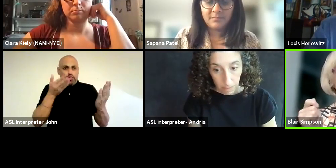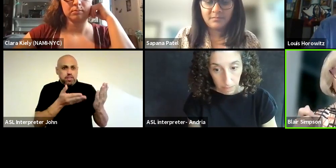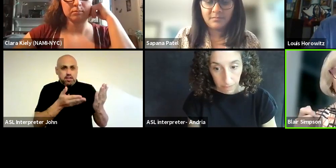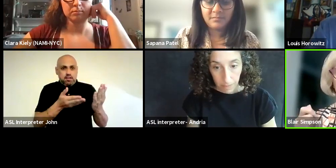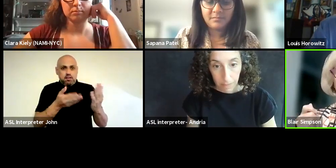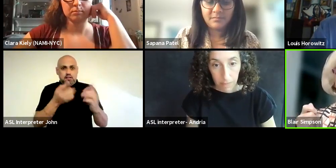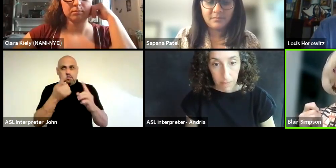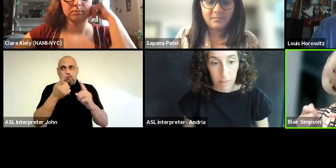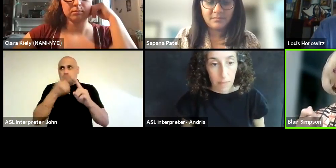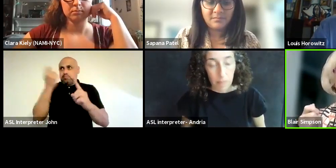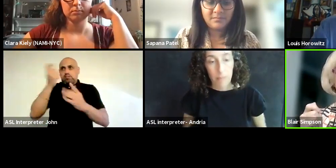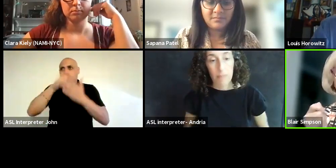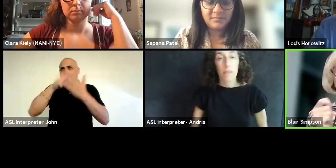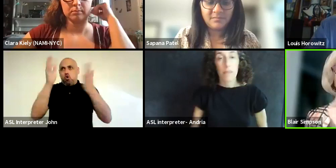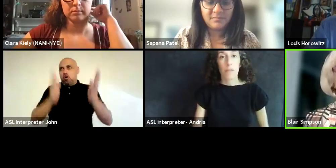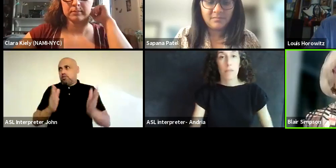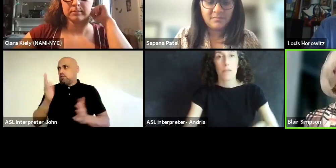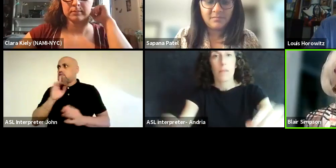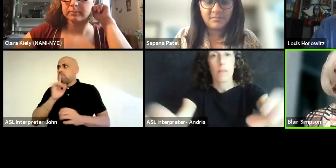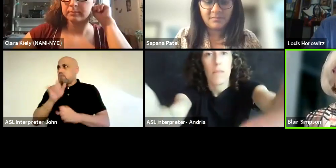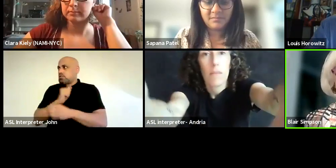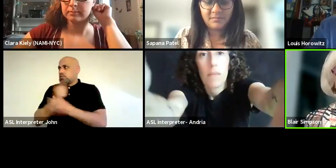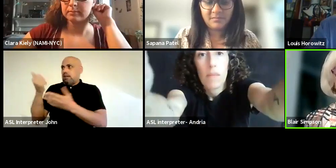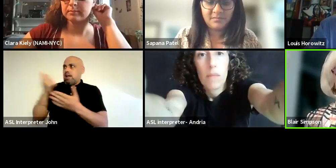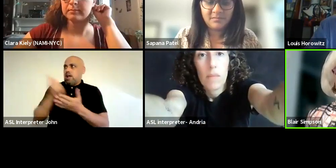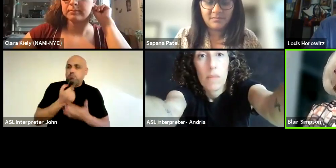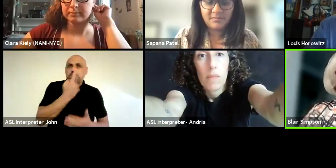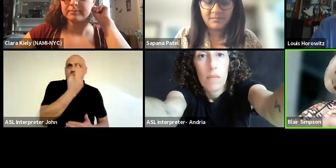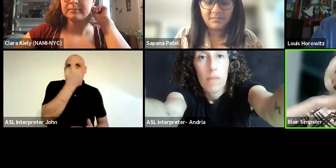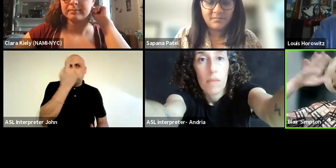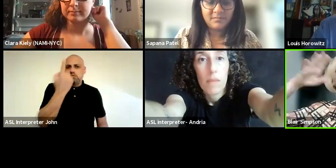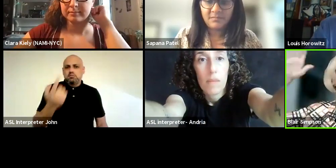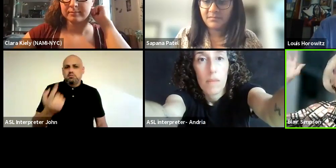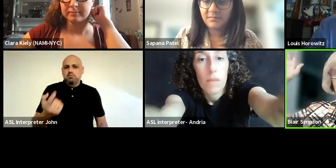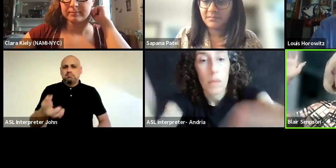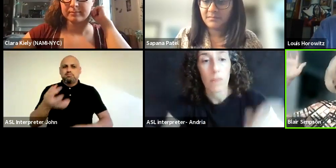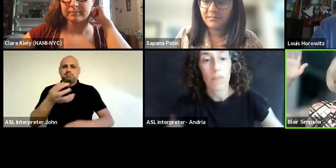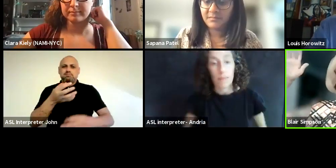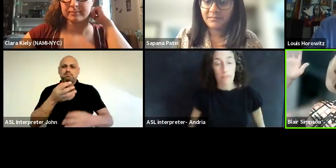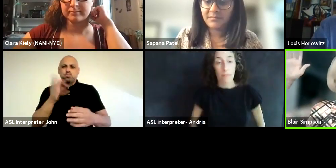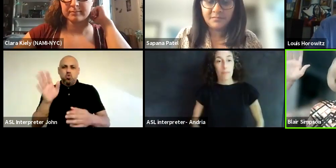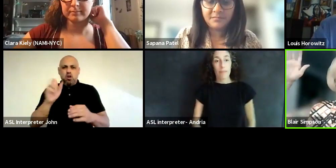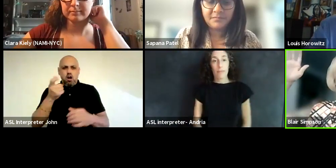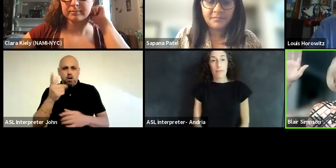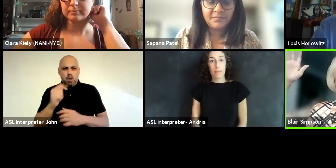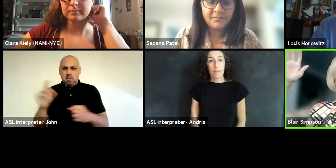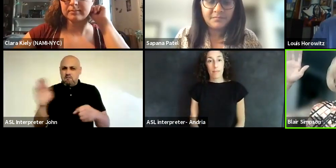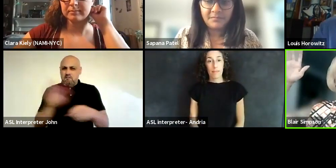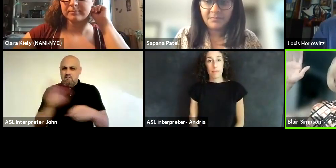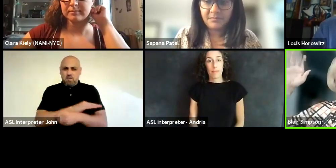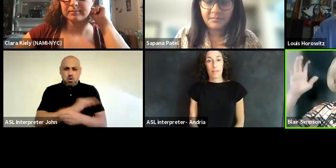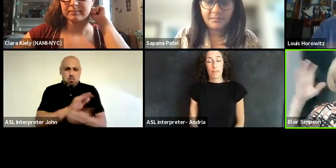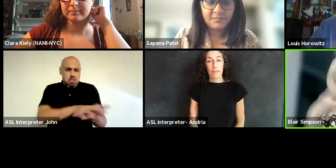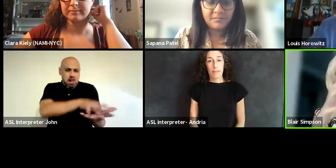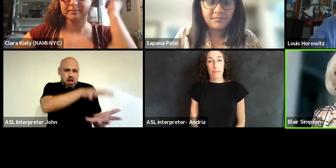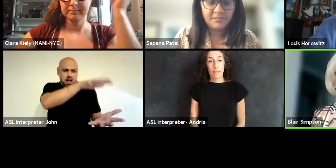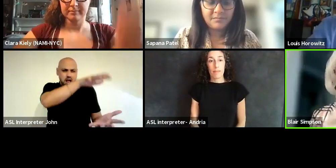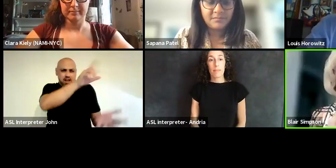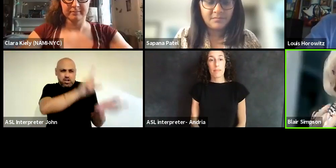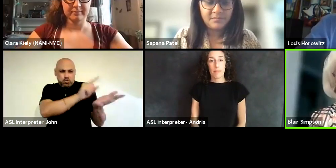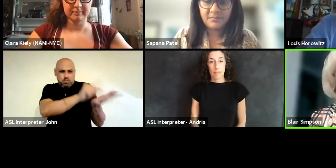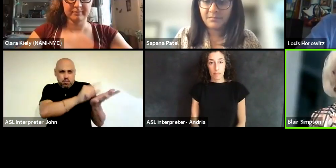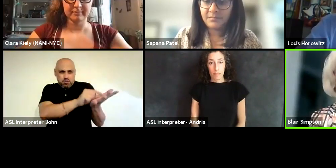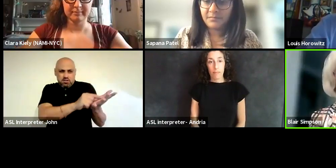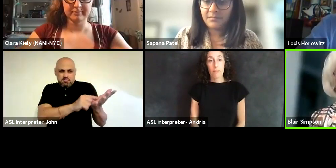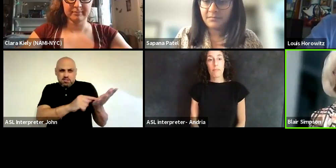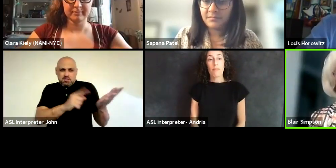some author who it might actually help somebody someday. So her apartment became completely full of newspapers, but it really was